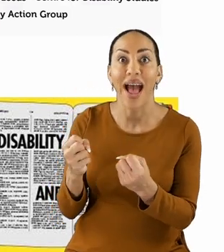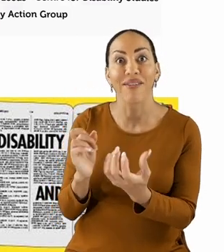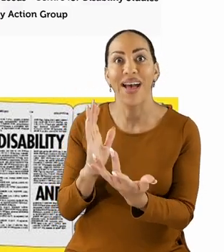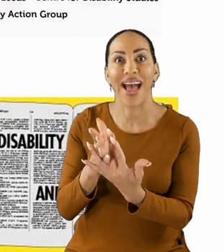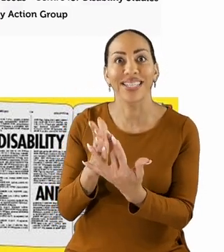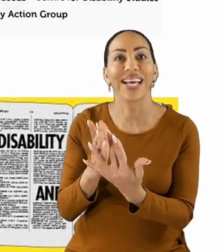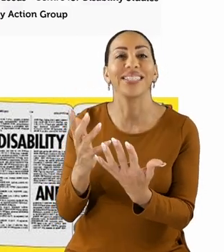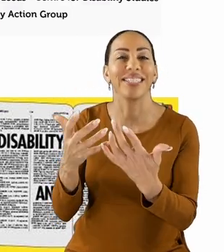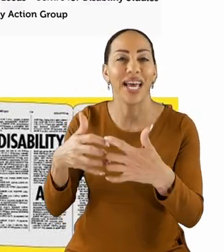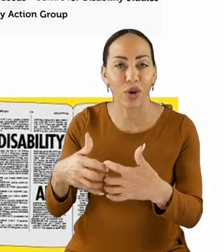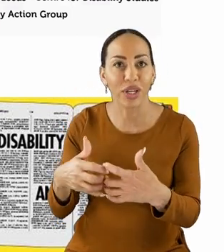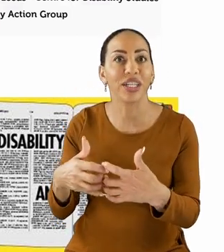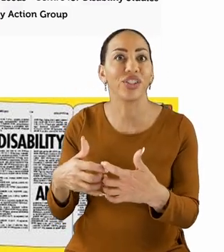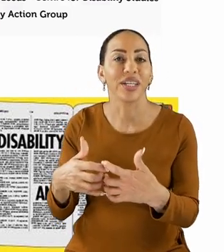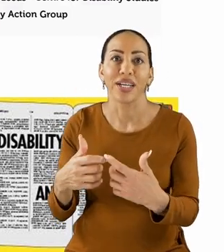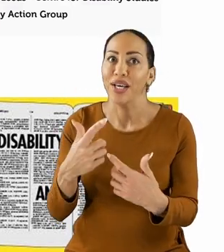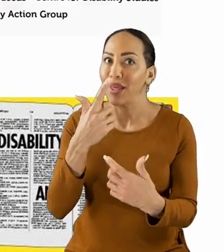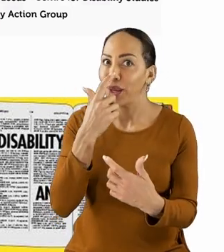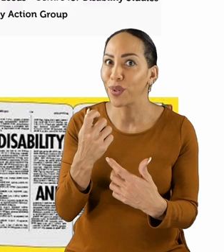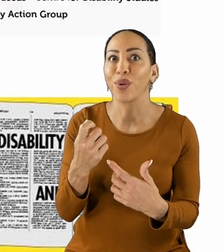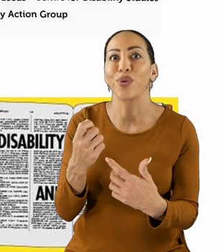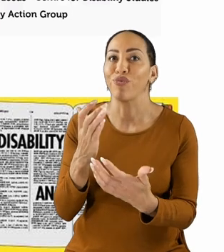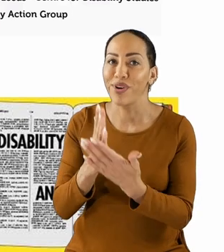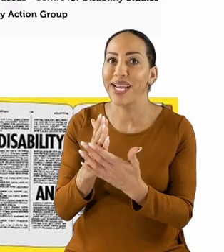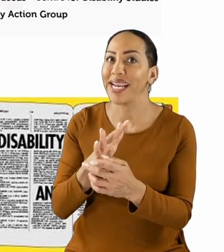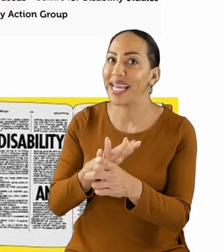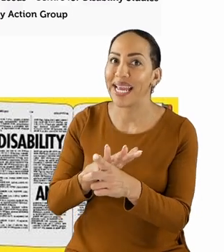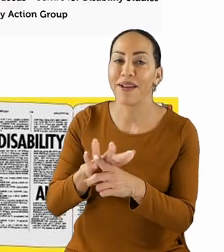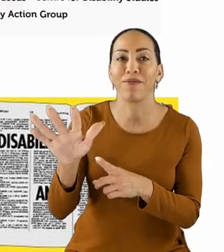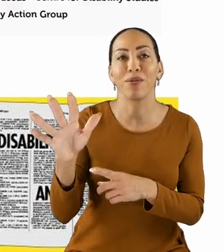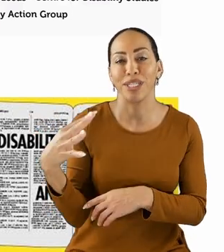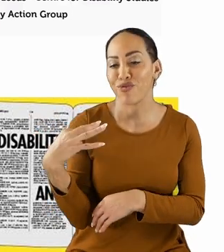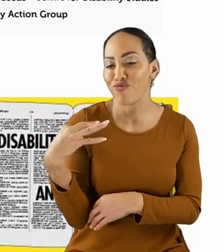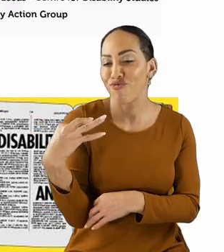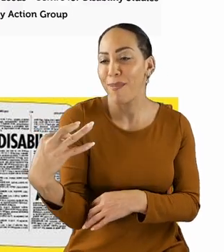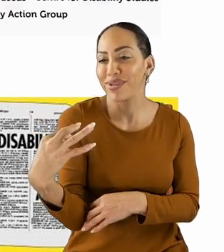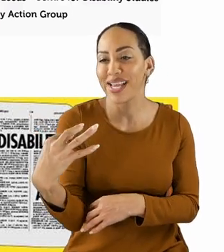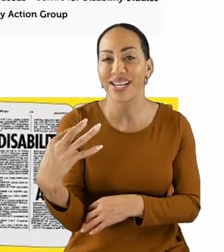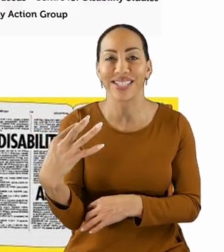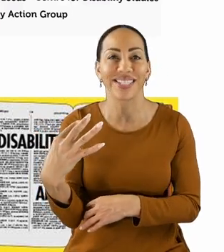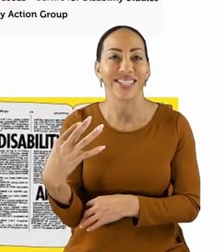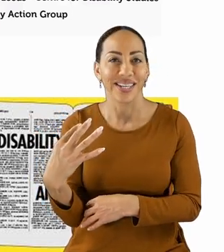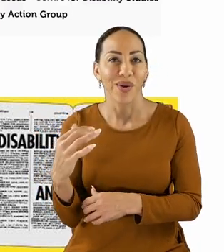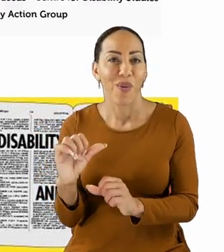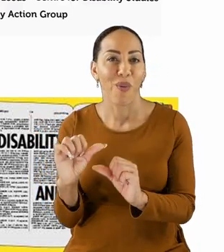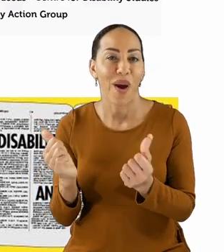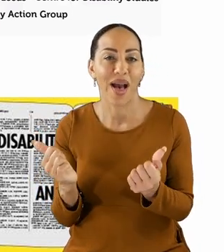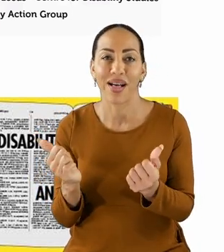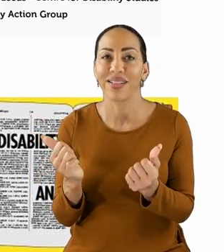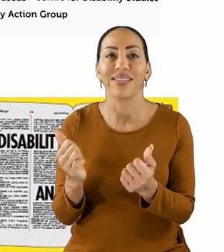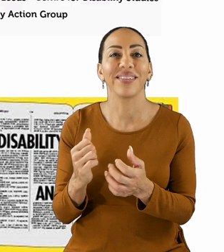much greater impact they could have on the way they were actually representing it. They could have actually had all the barriers